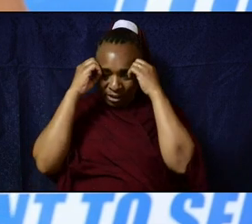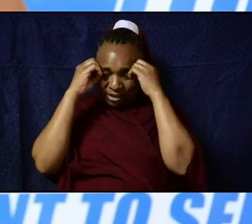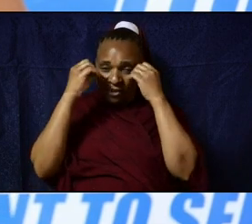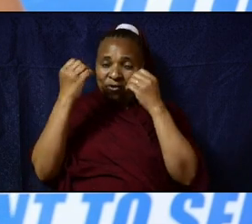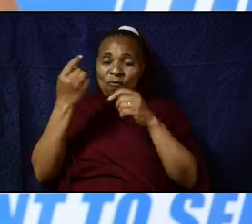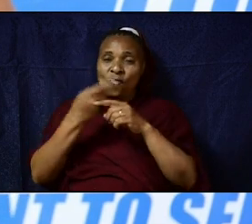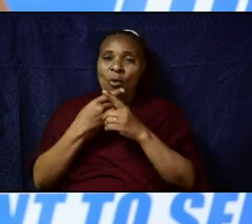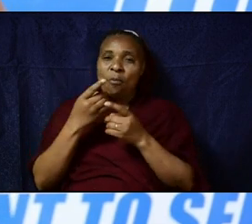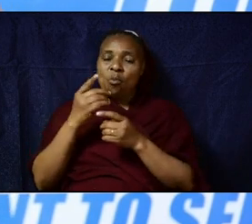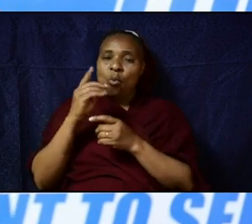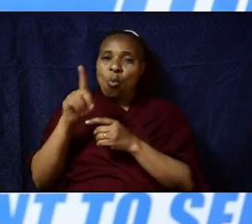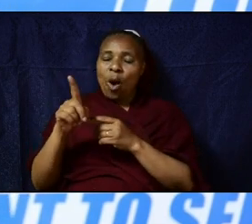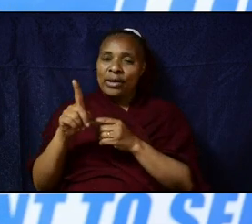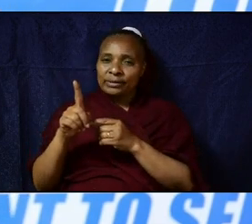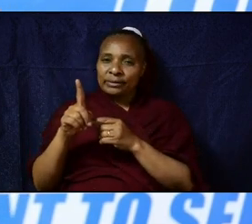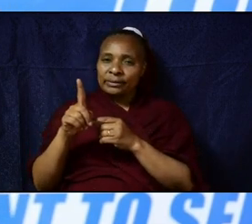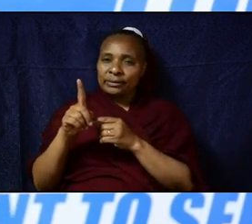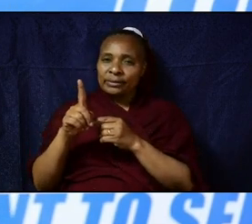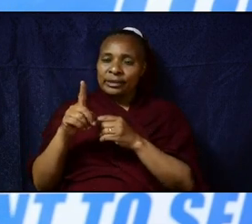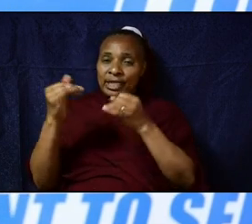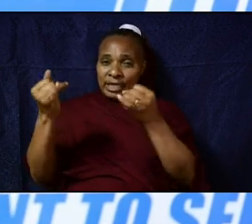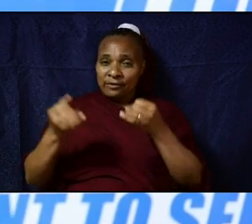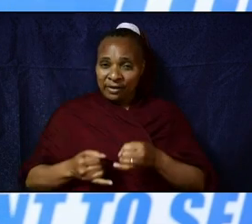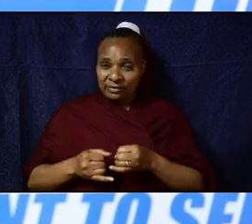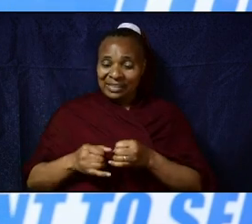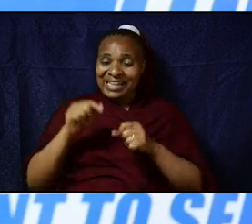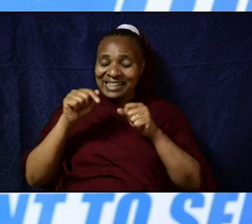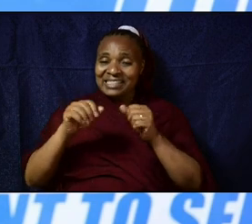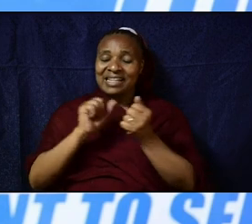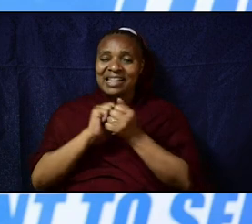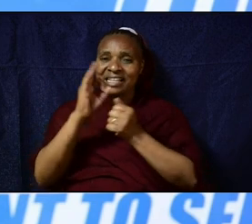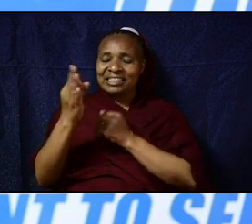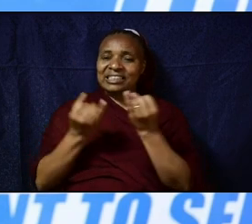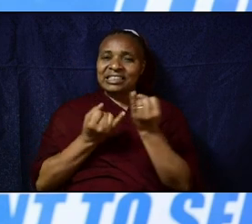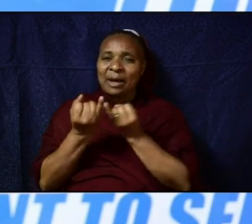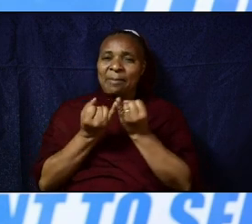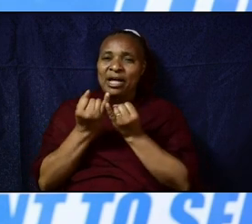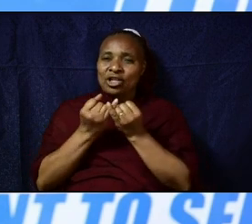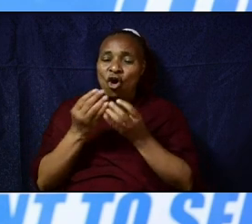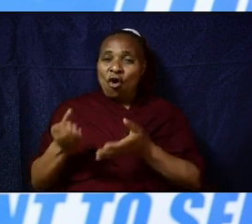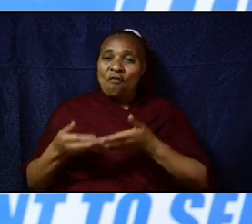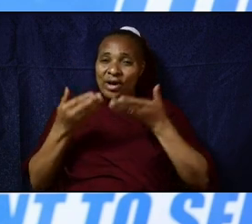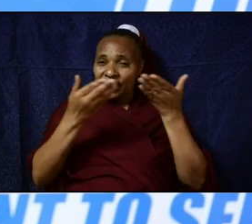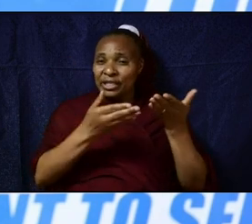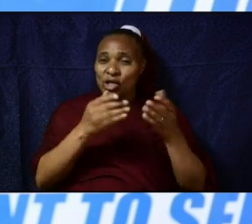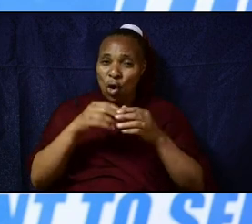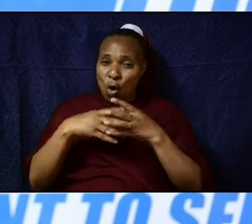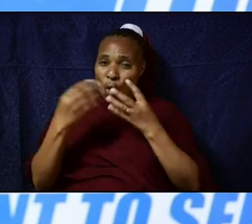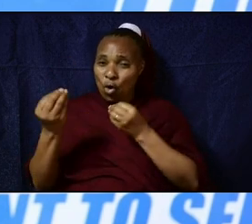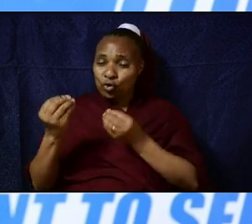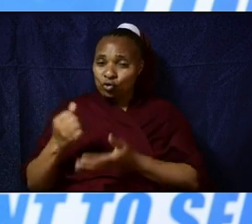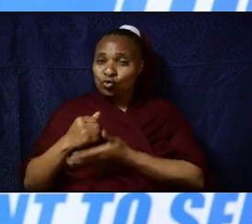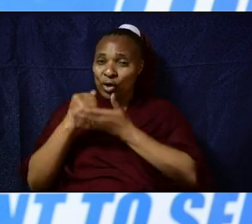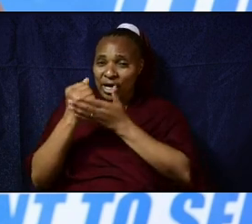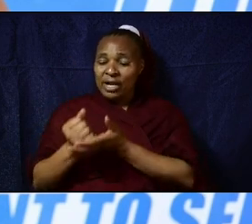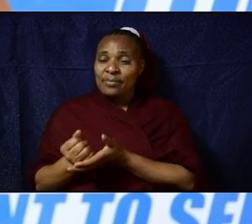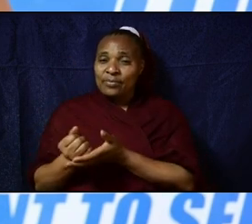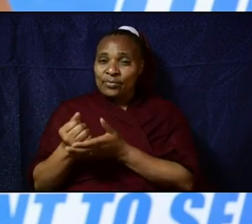one. And this 13th Sabbath offering, will some of it is going to go there to help in